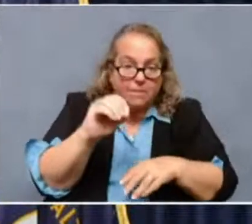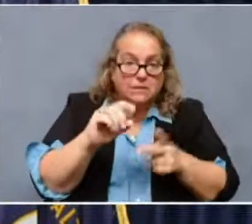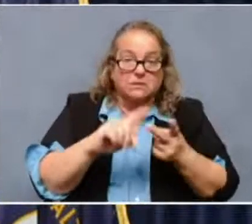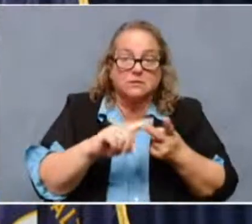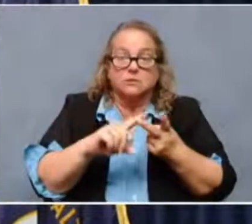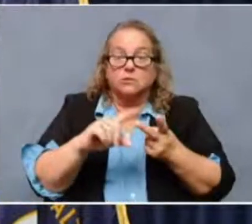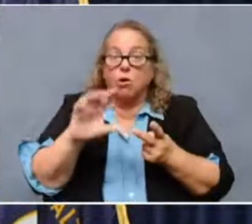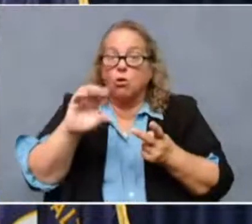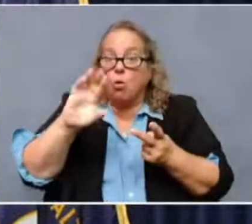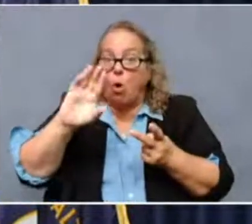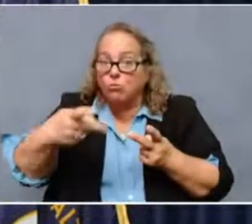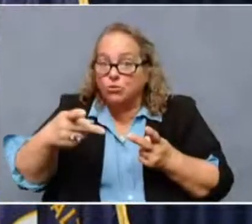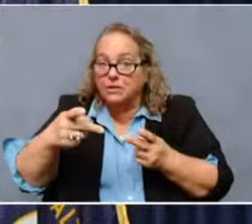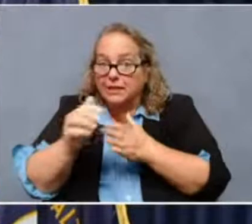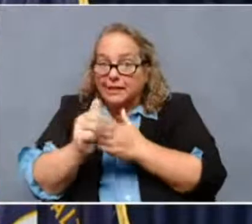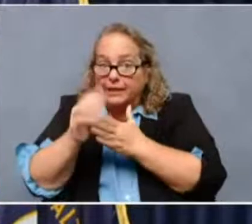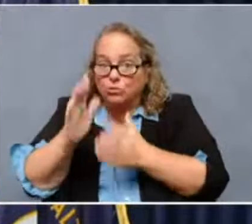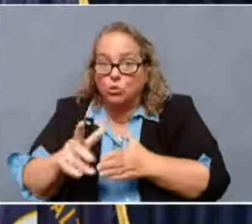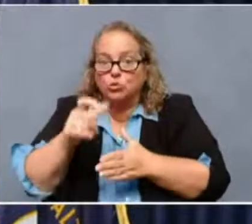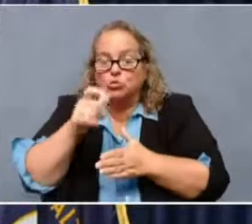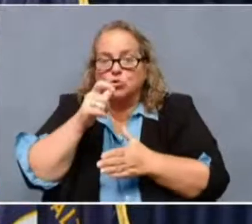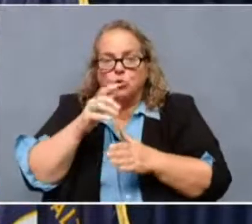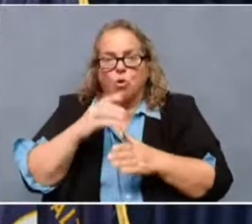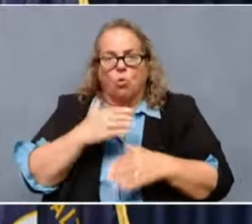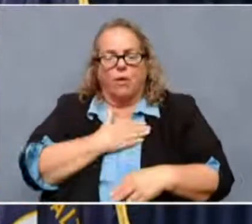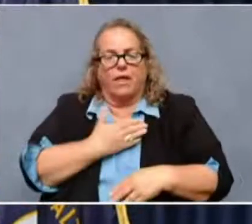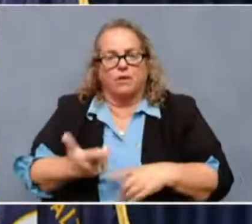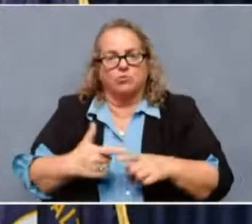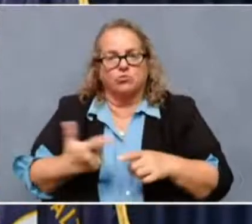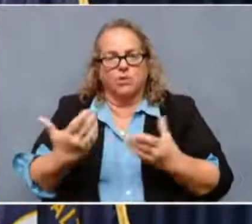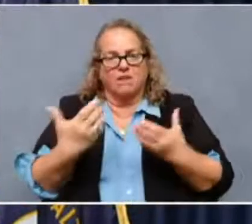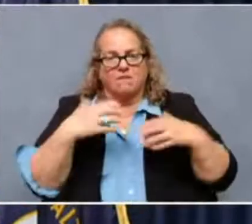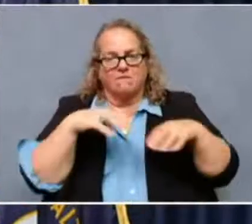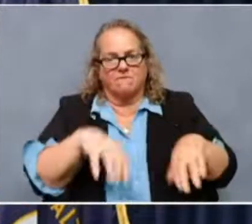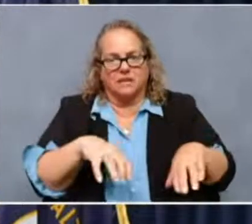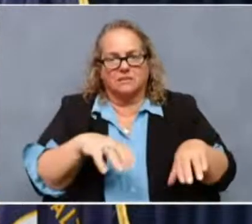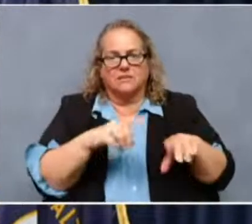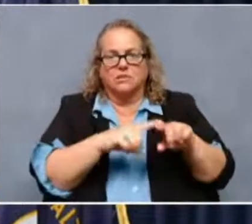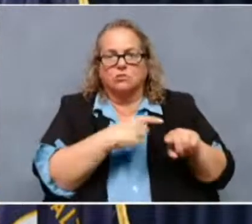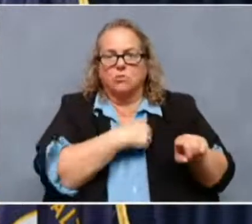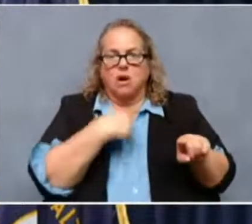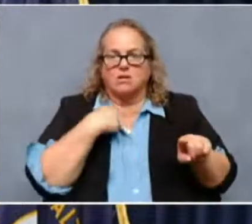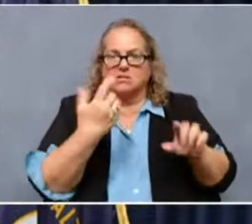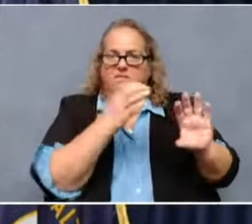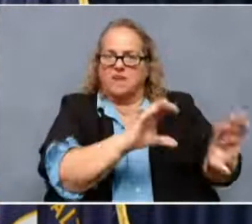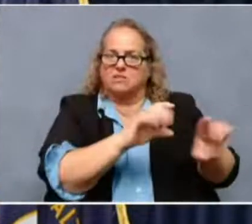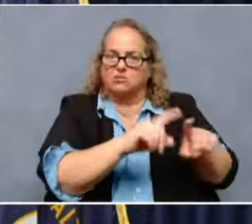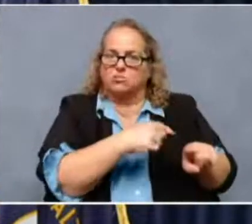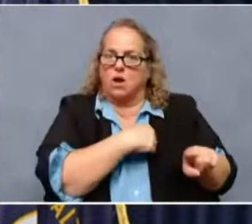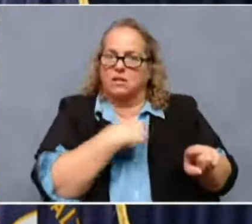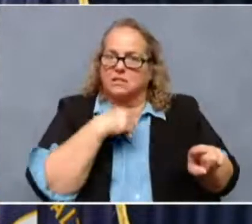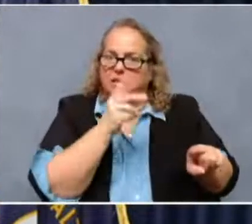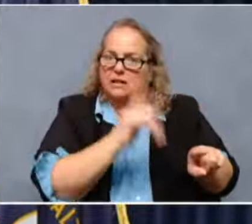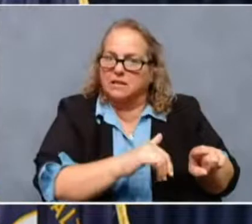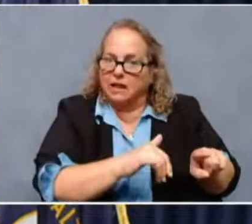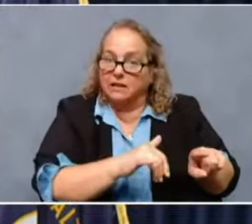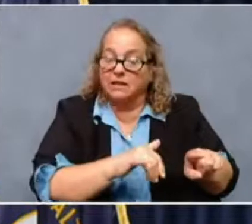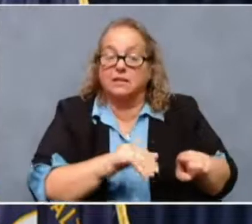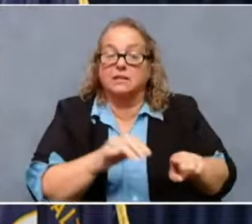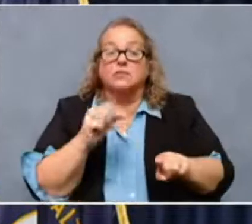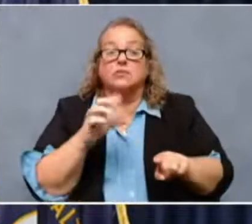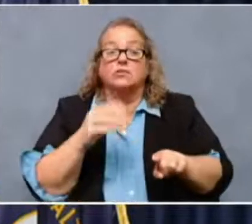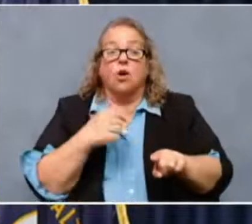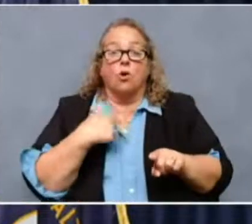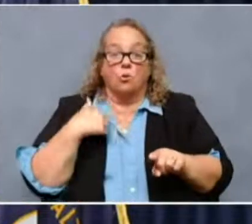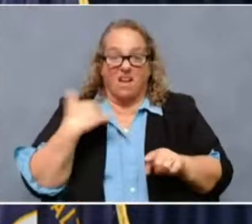invest in us. We are absolutely on a roll, and we want to keep it going. Everybody you're going to hear from